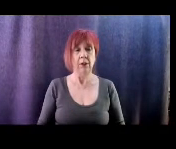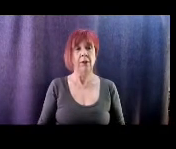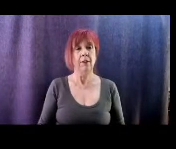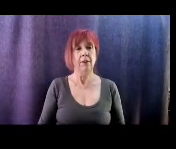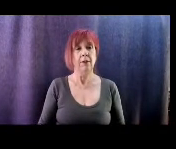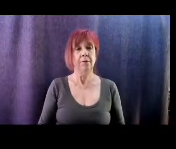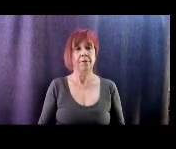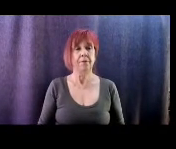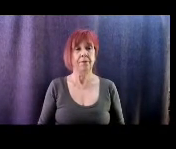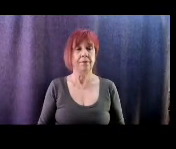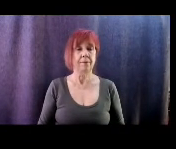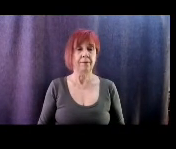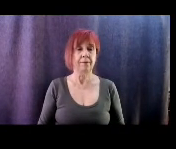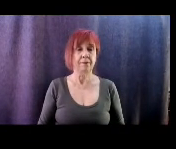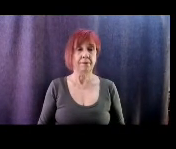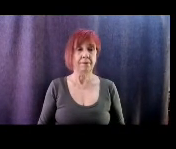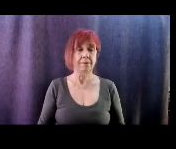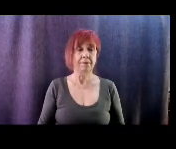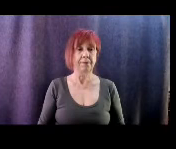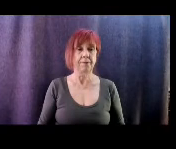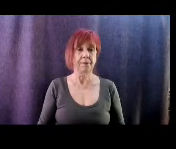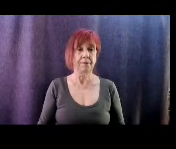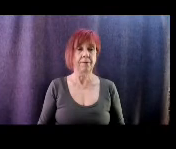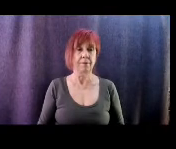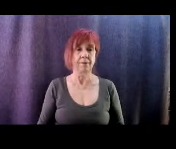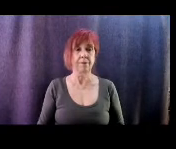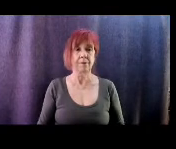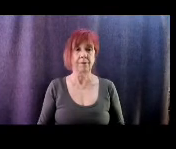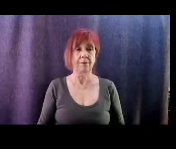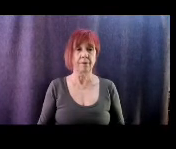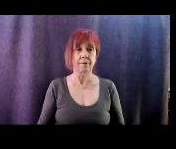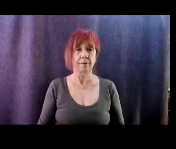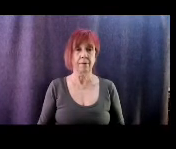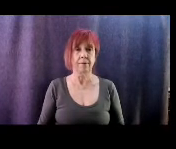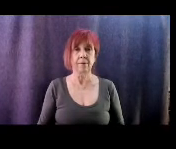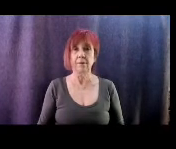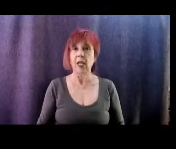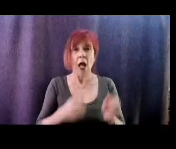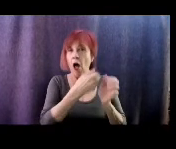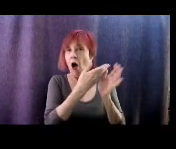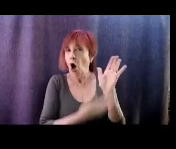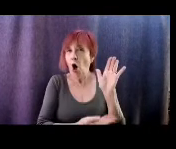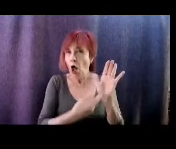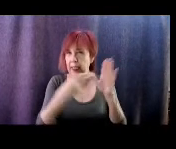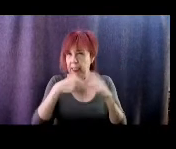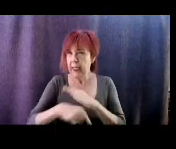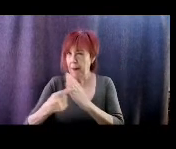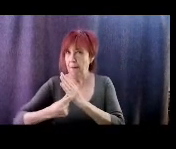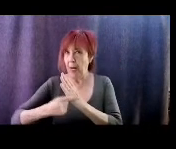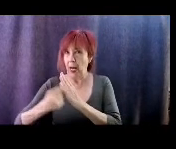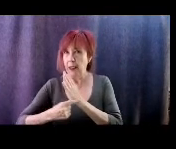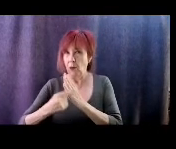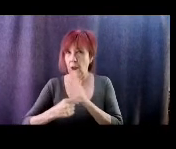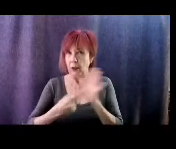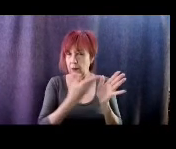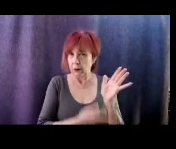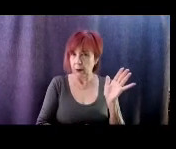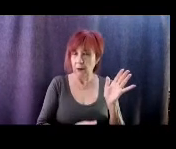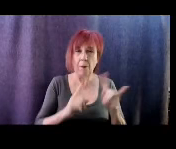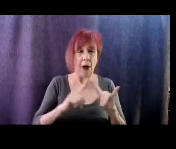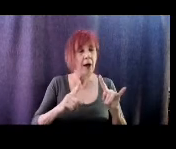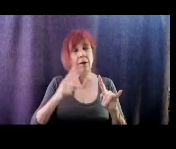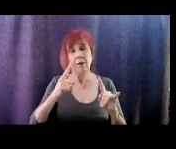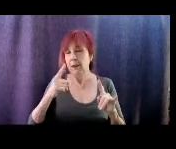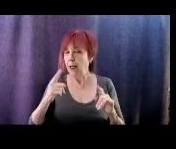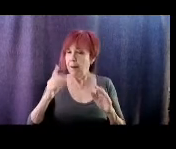slides. Again, all those were listed in the manual. Most important thing, again, is safety. Before you